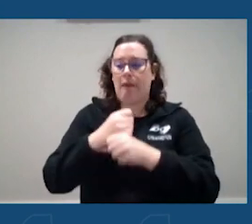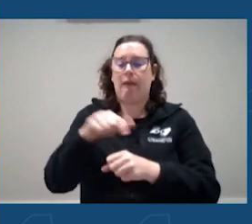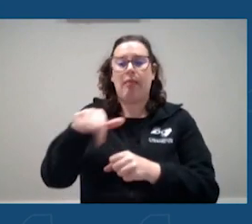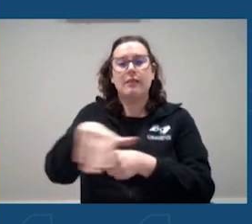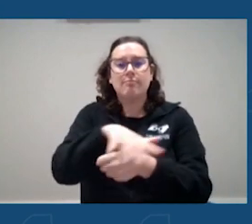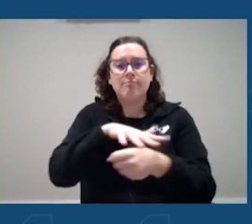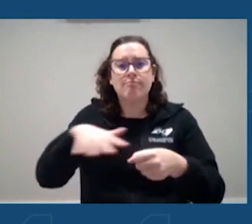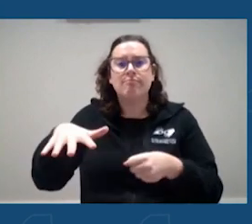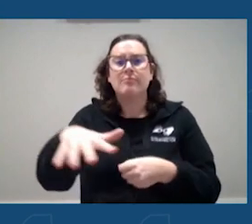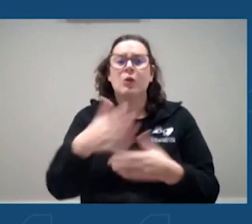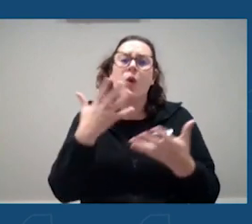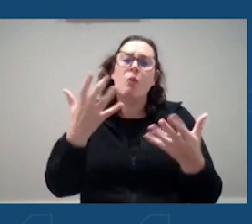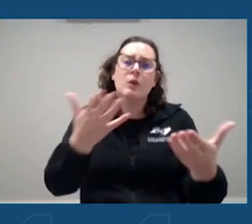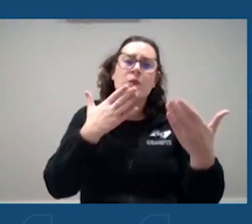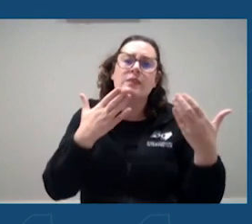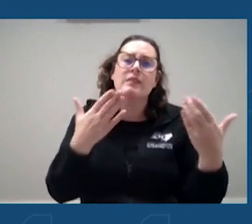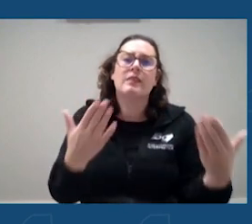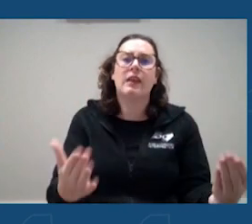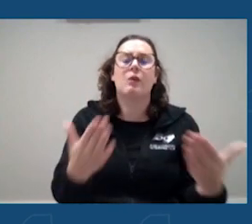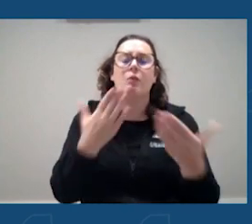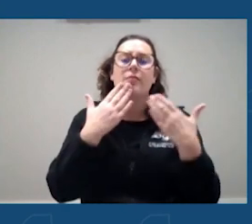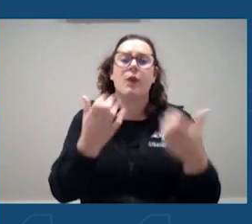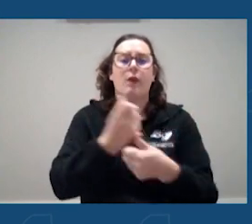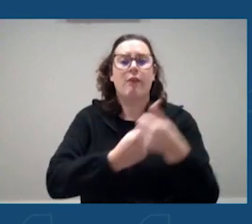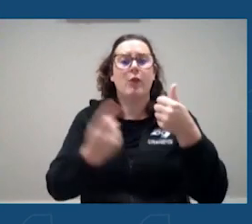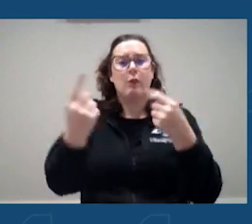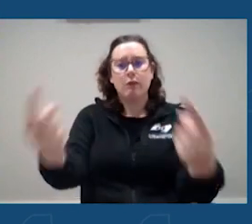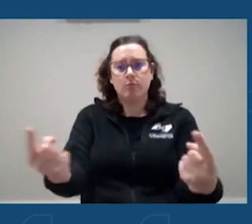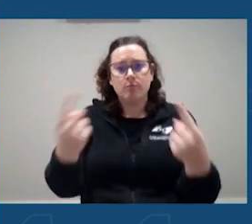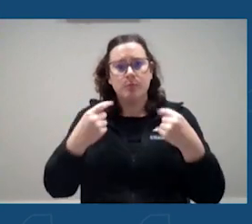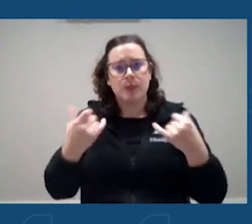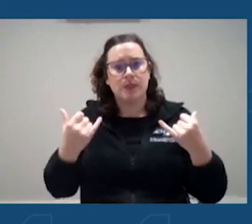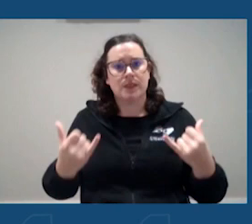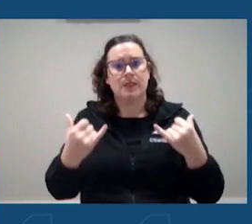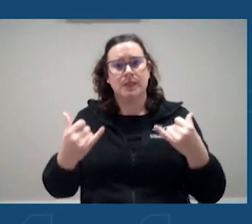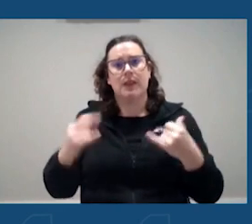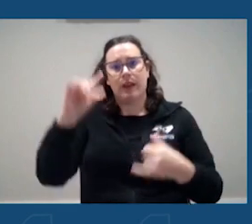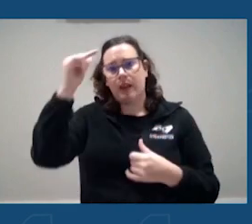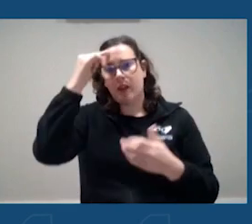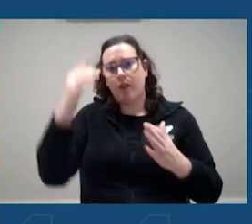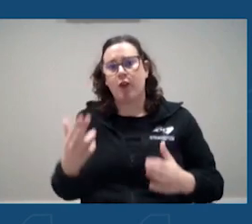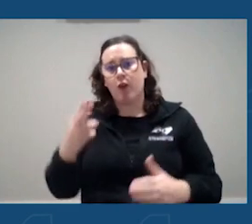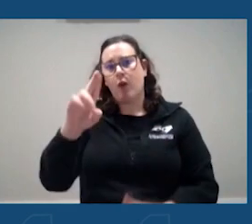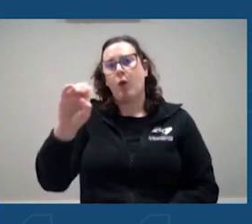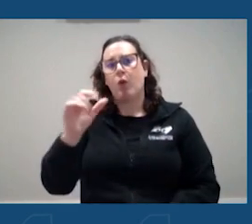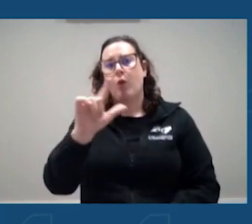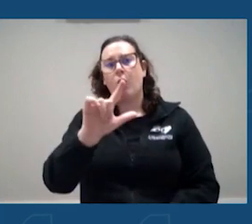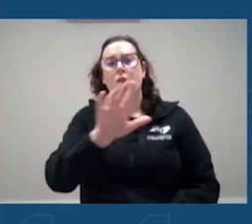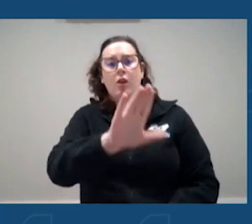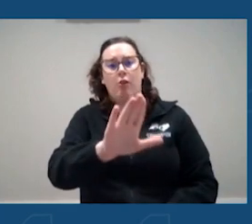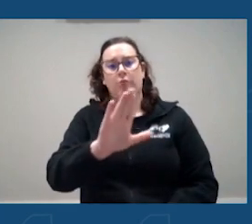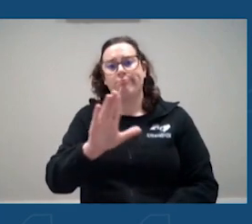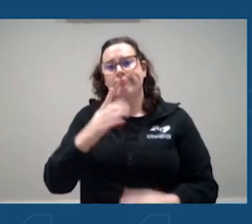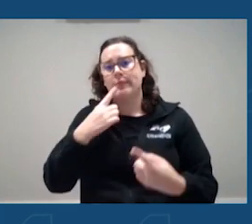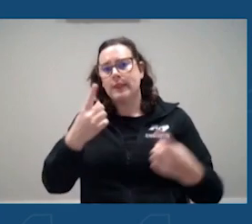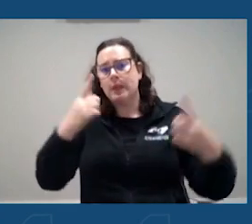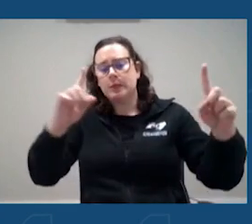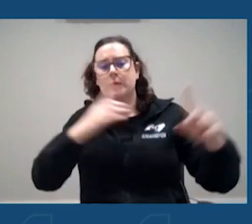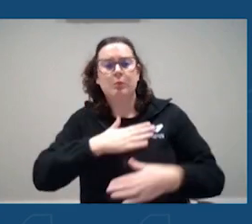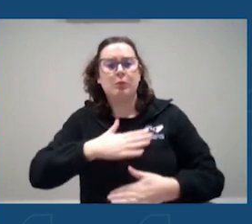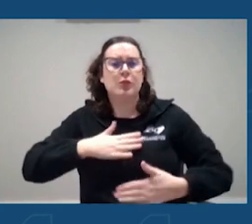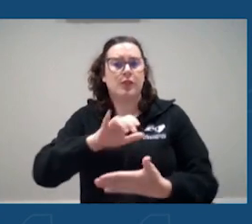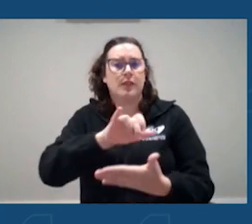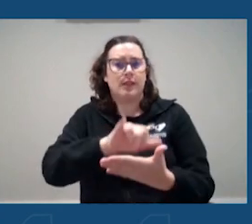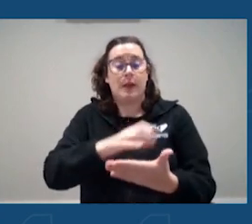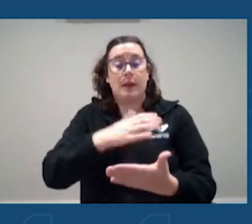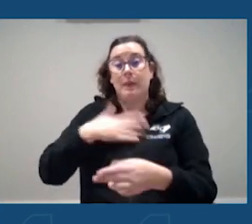So we want to thank you. Thank you to everyone for joining us today for the Governor Hochul's announcement. We appreciate you for that. My name is Anthony Newells. Well, she